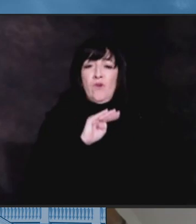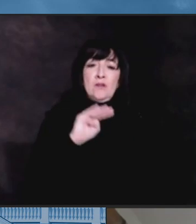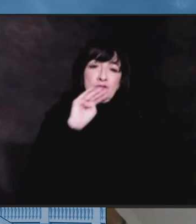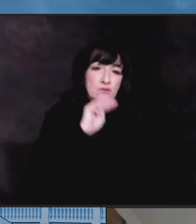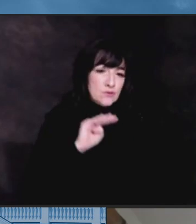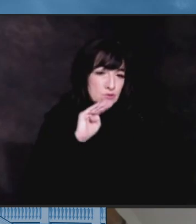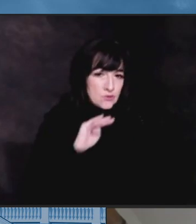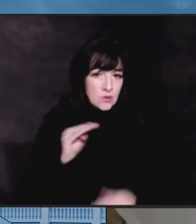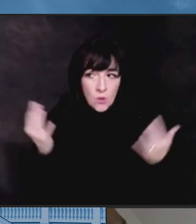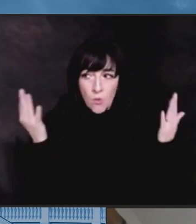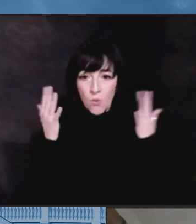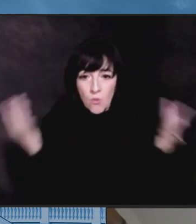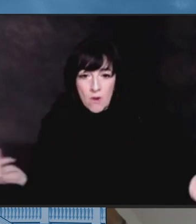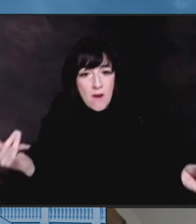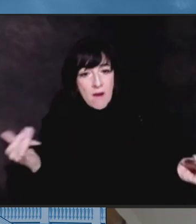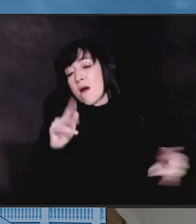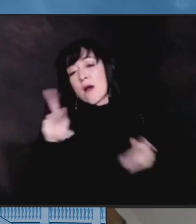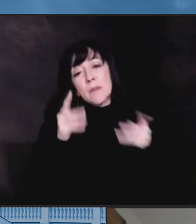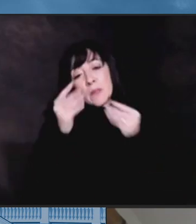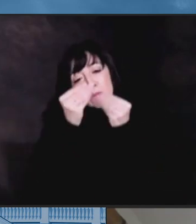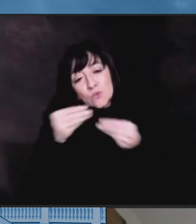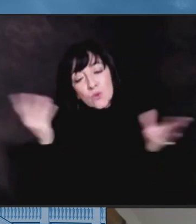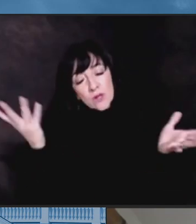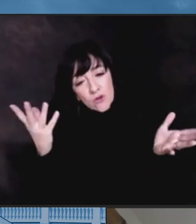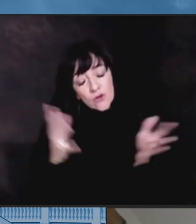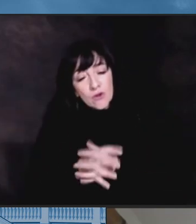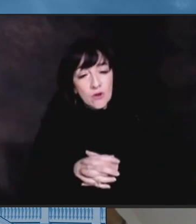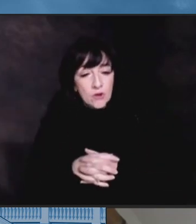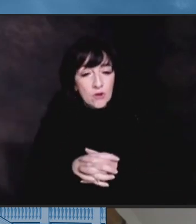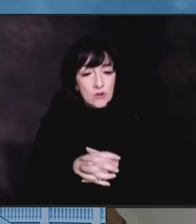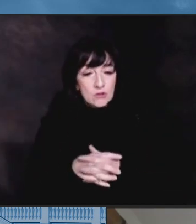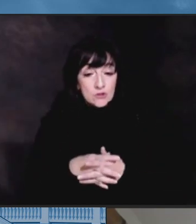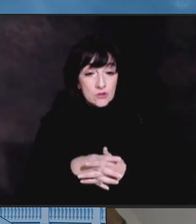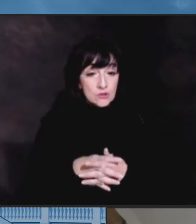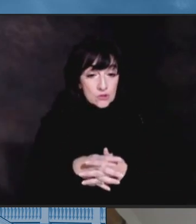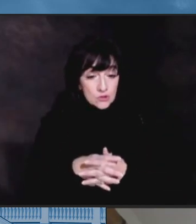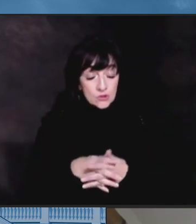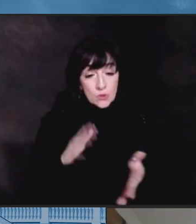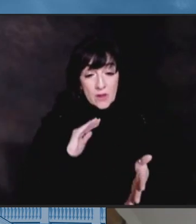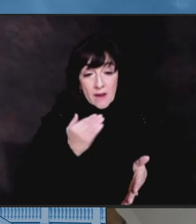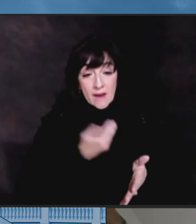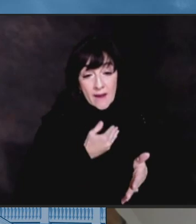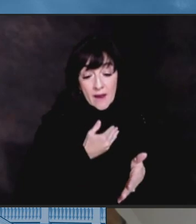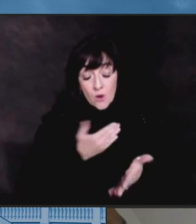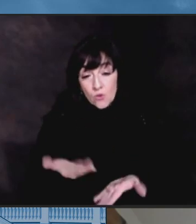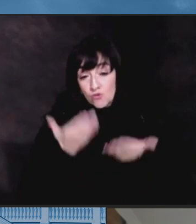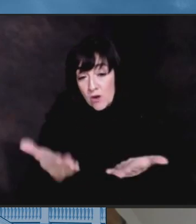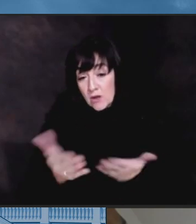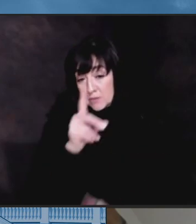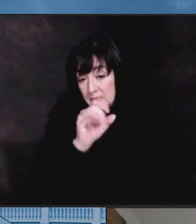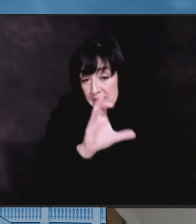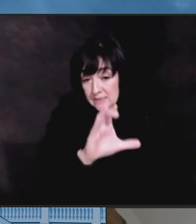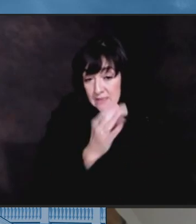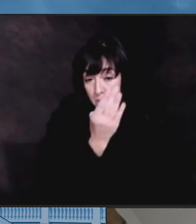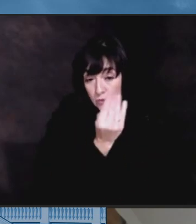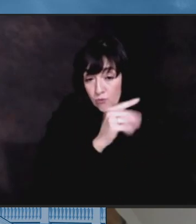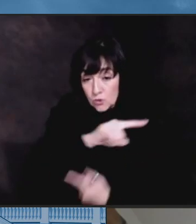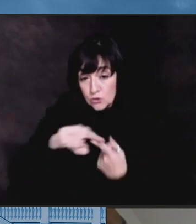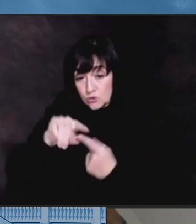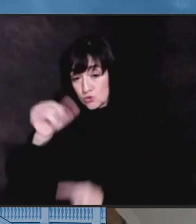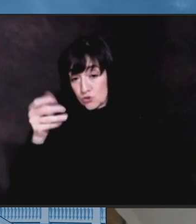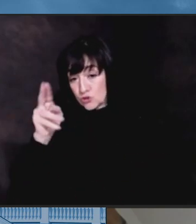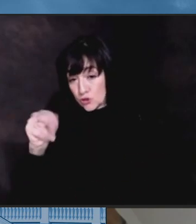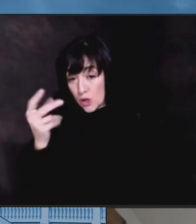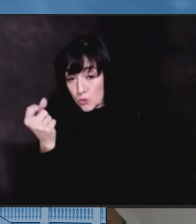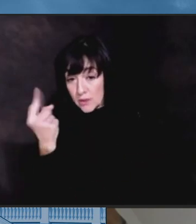disconcerting. So the recommendations for December 14th to January 11th, we did have